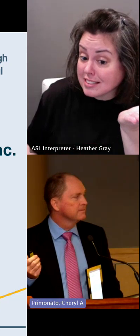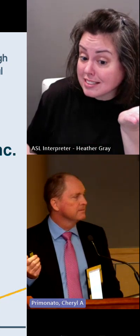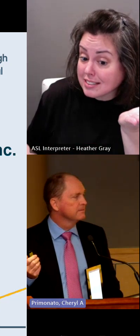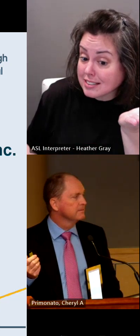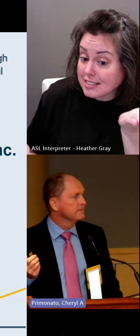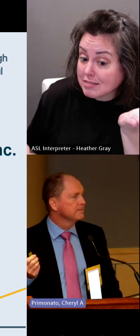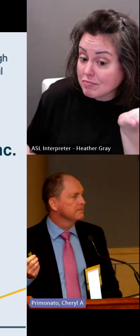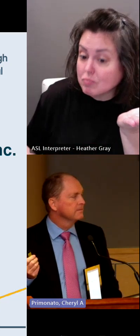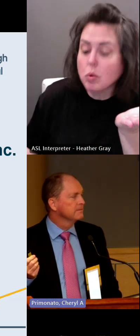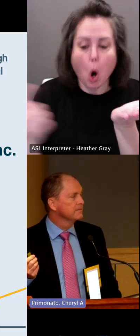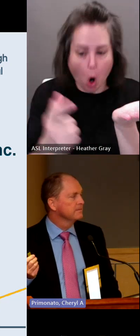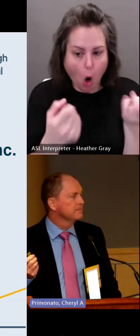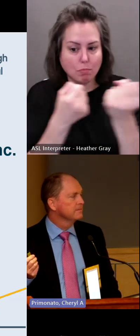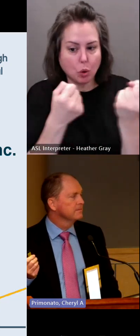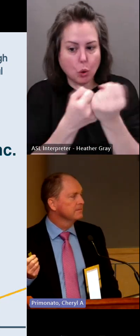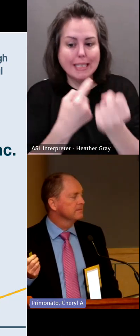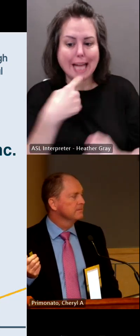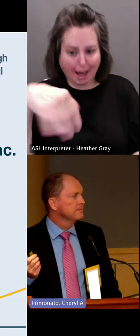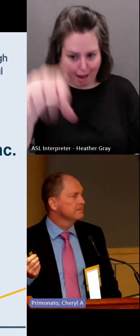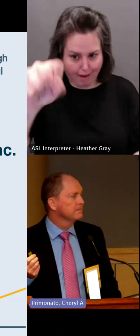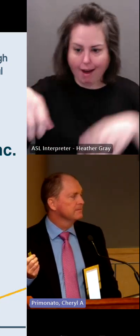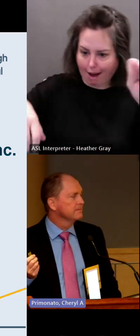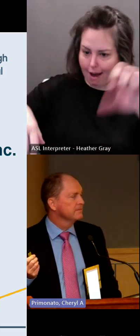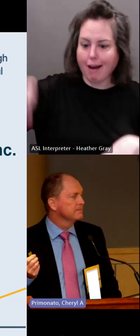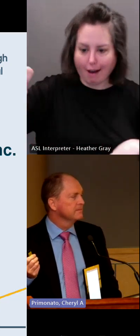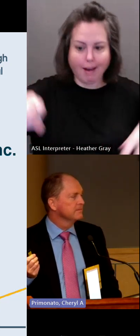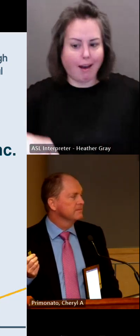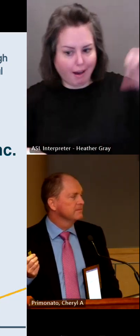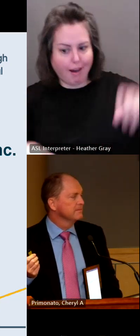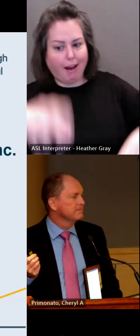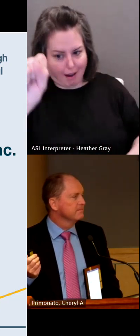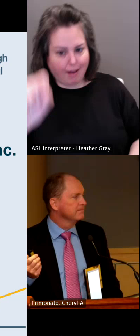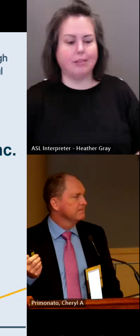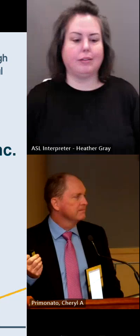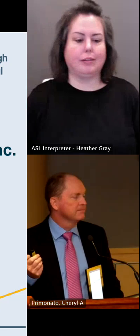All in favor, say aye. Aye. Aye. Any Aye. opposed? Aye.